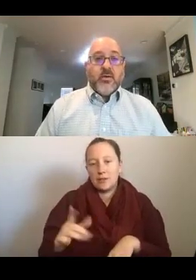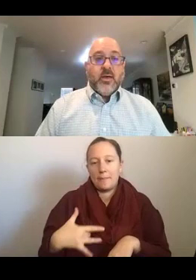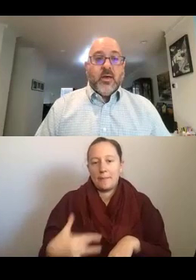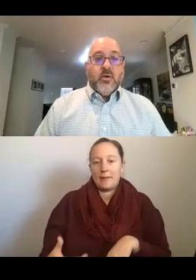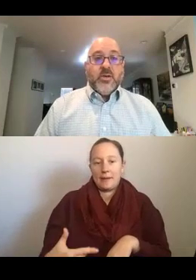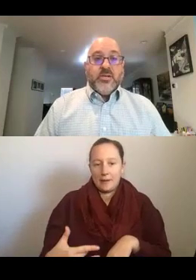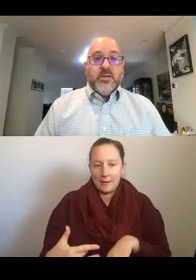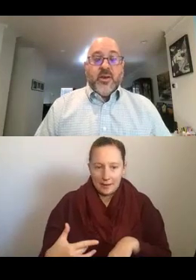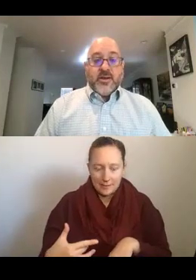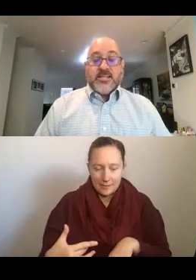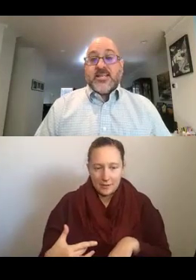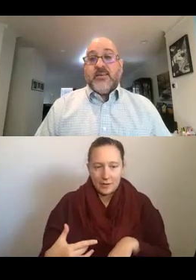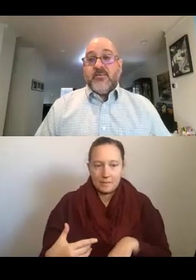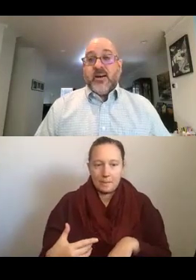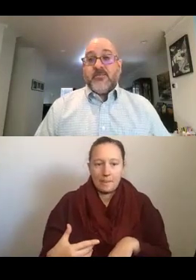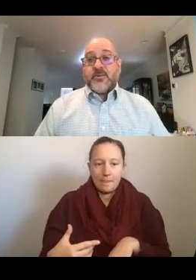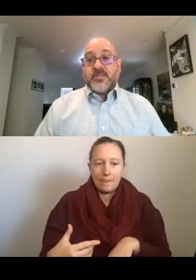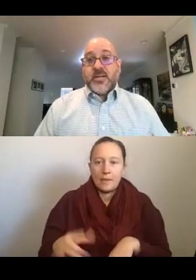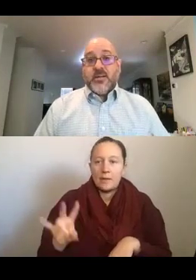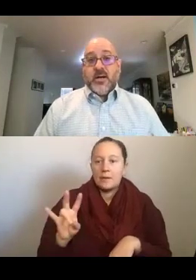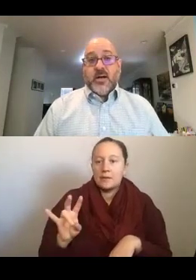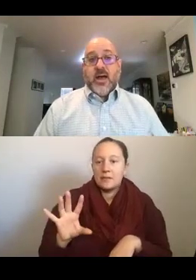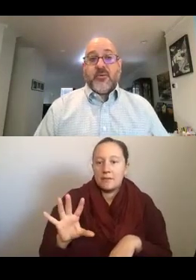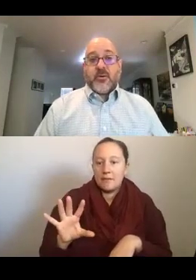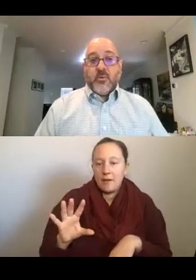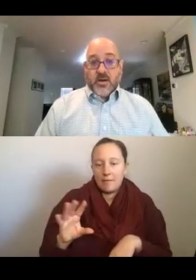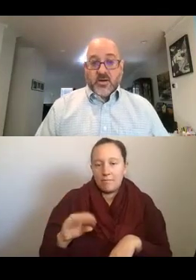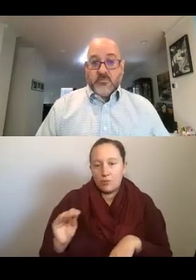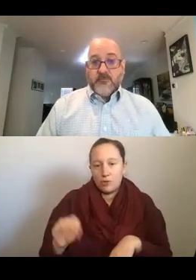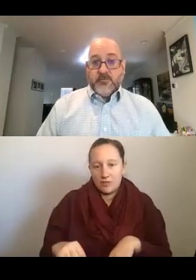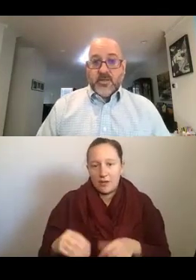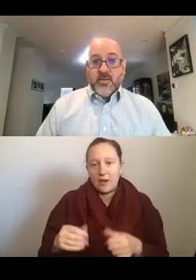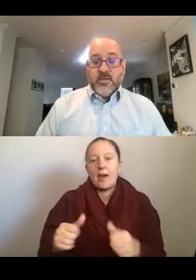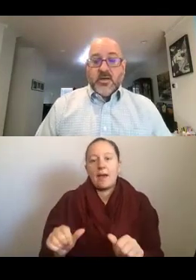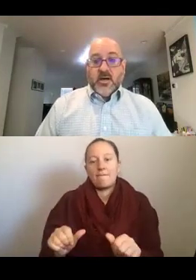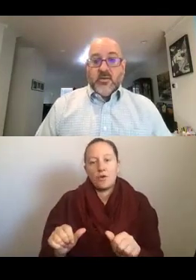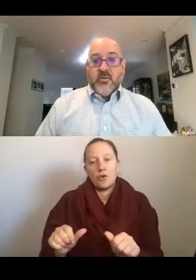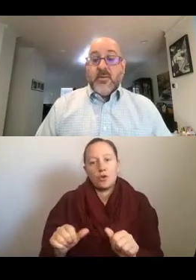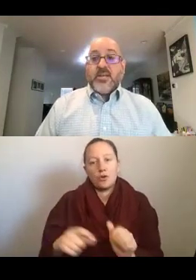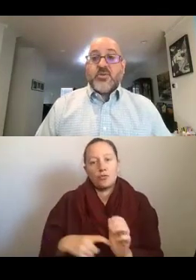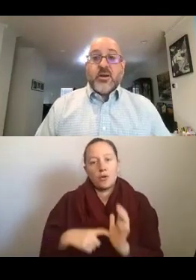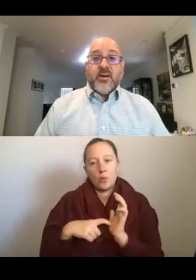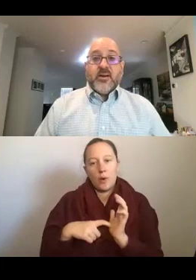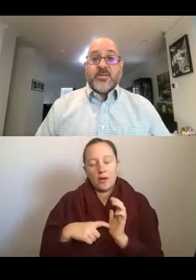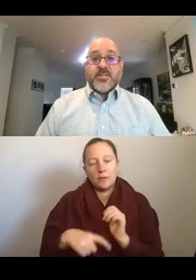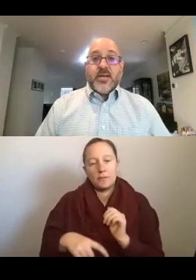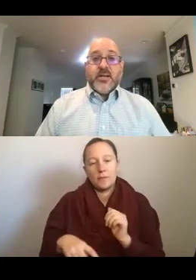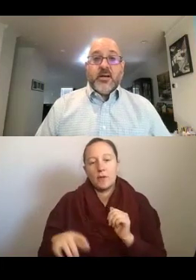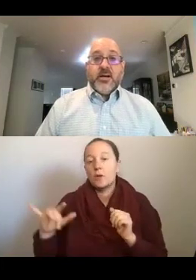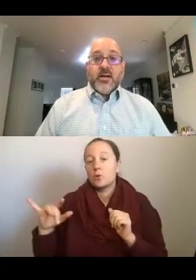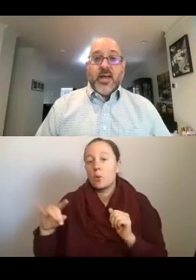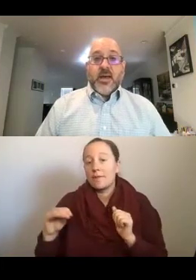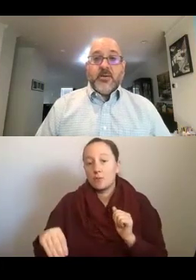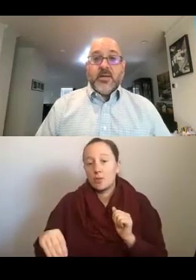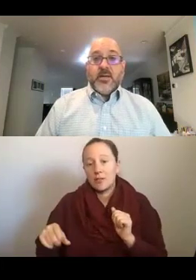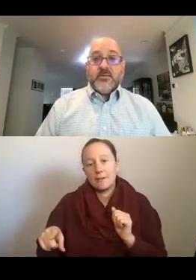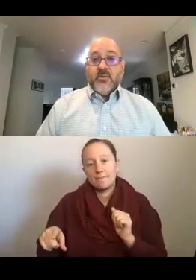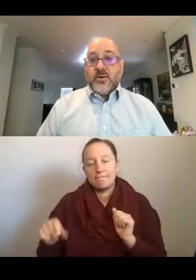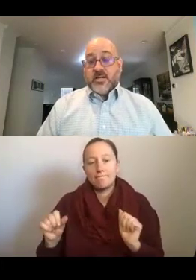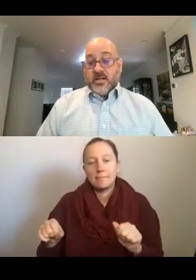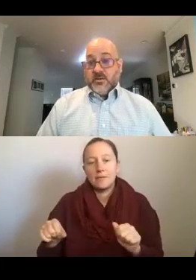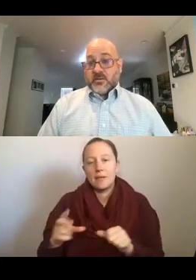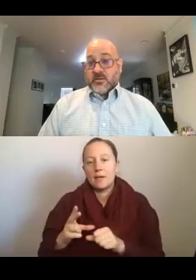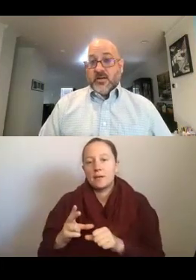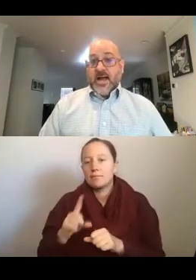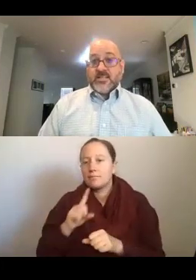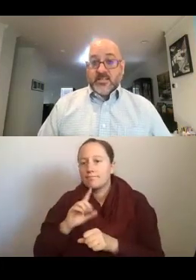work with. There is a 75% effort requirement. The remaining 25% can be